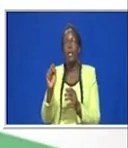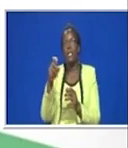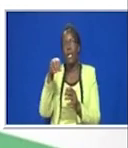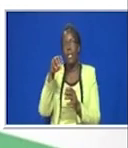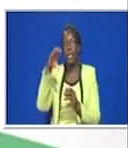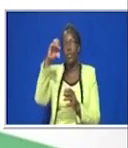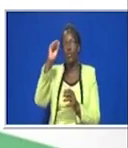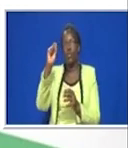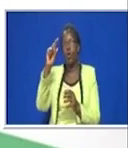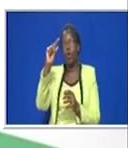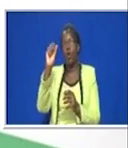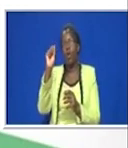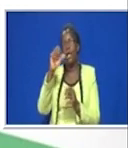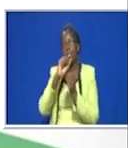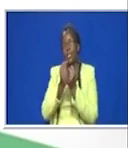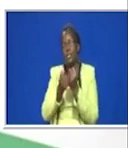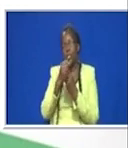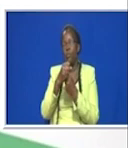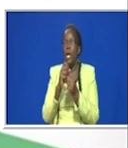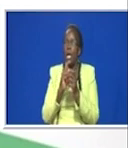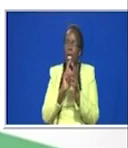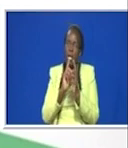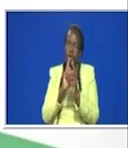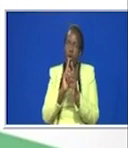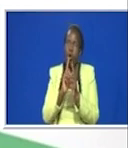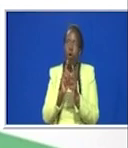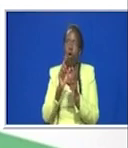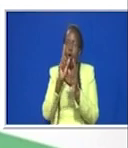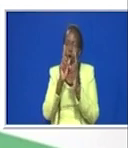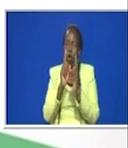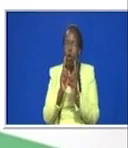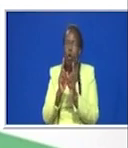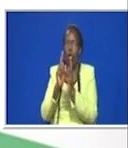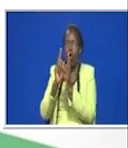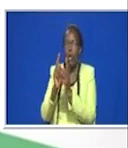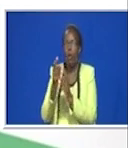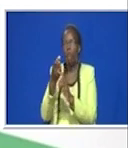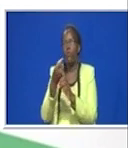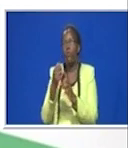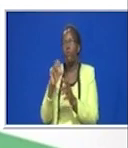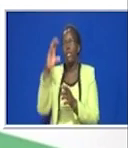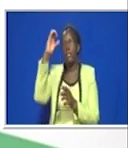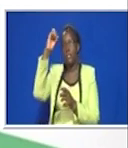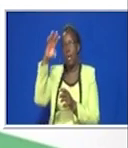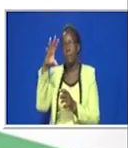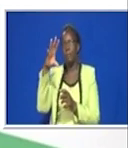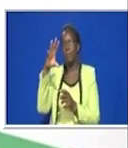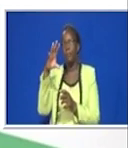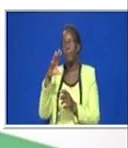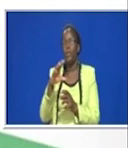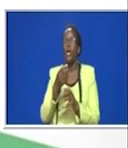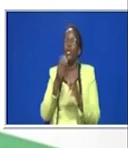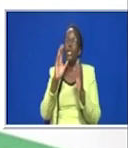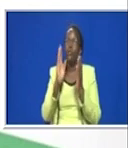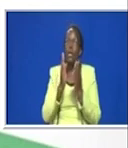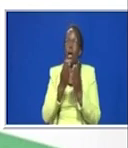order. From the sun, you have to order them the way they are from the sun. From the sun, we have